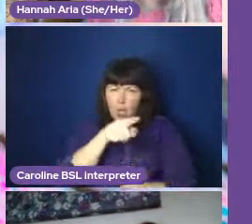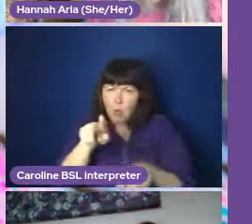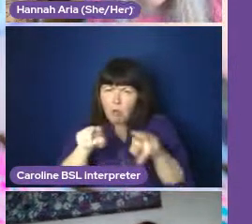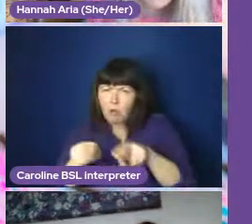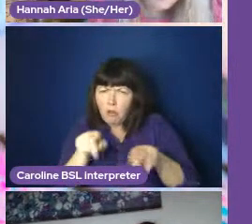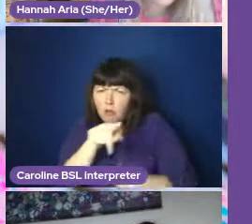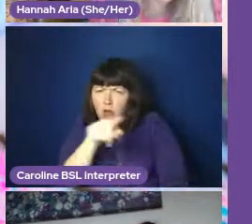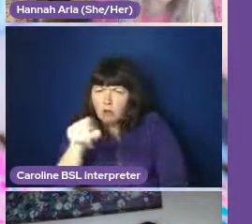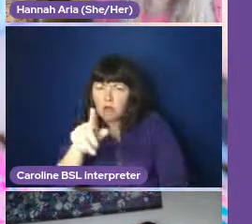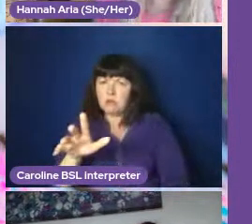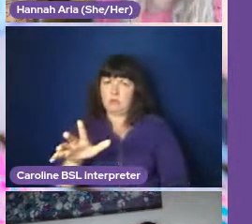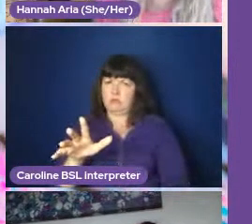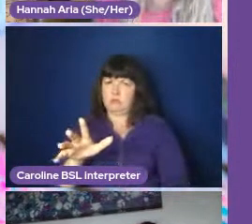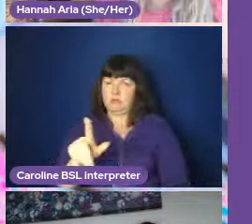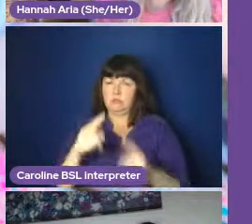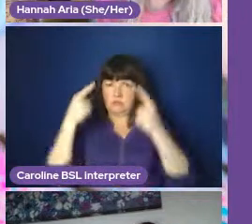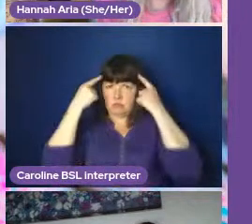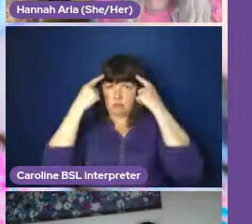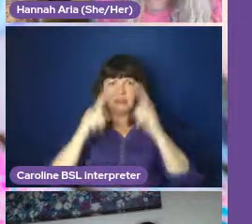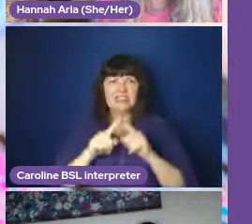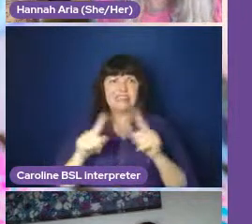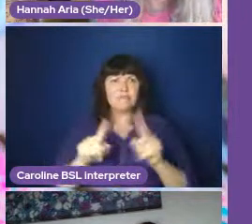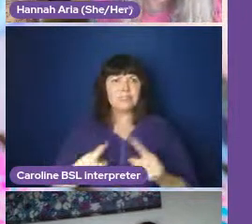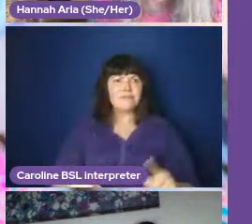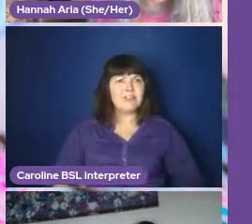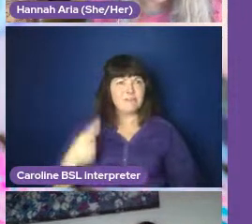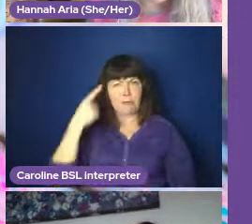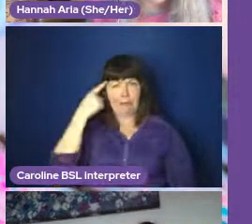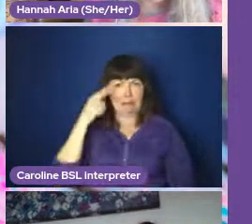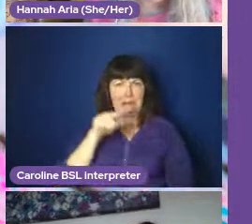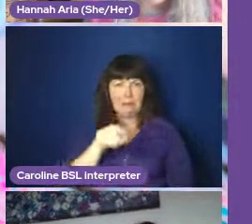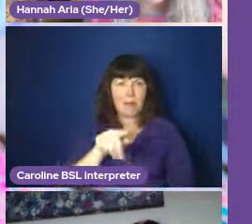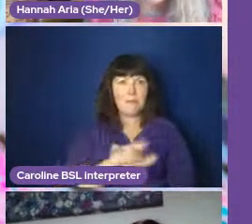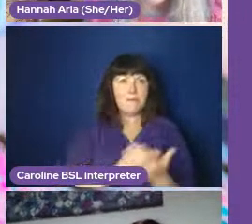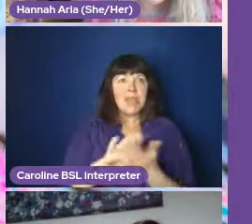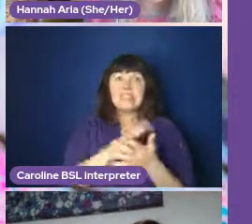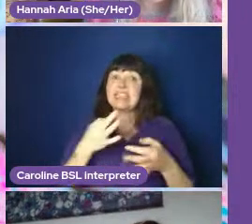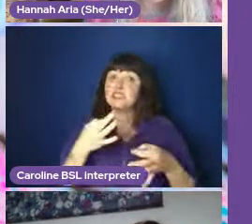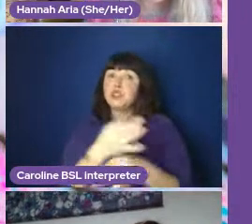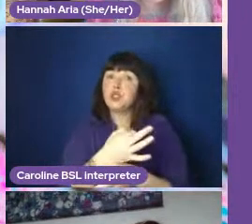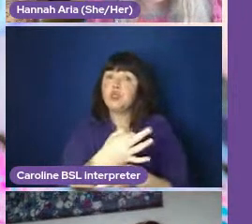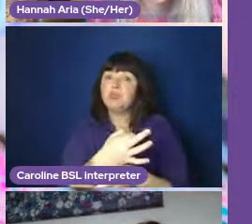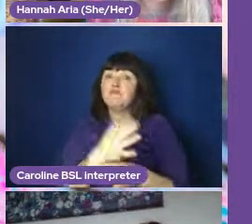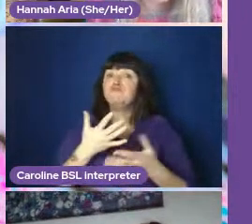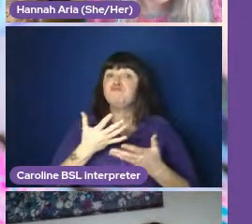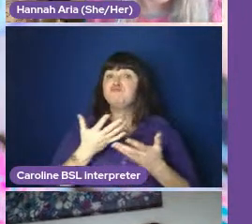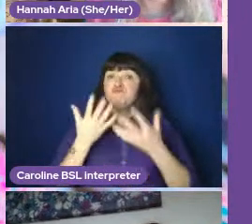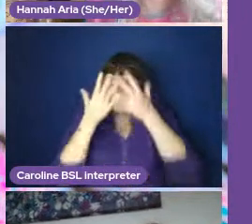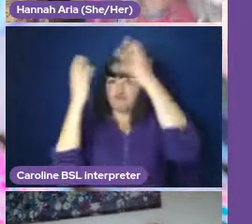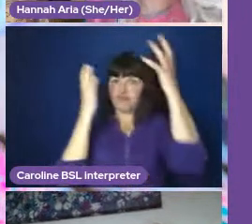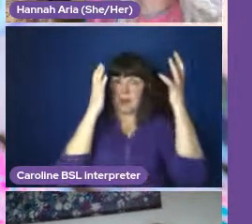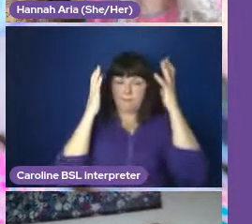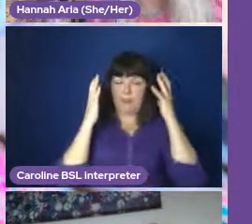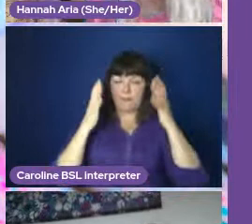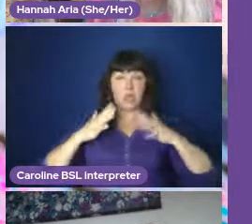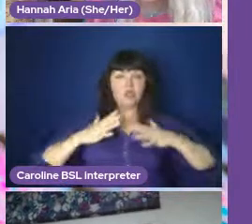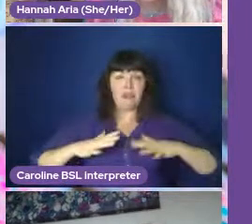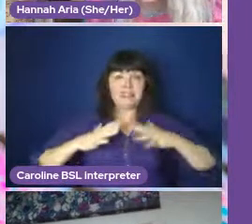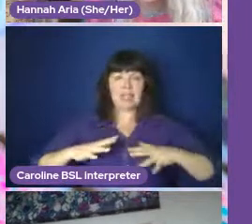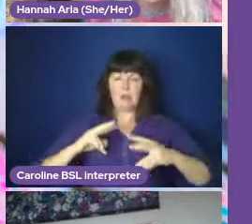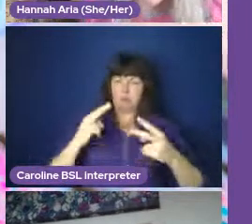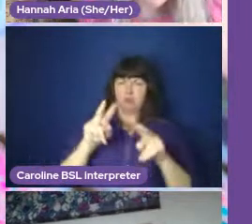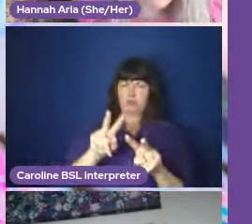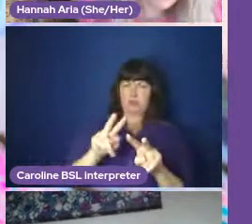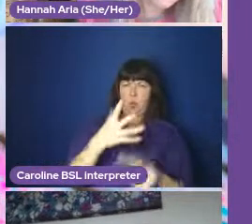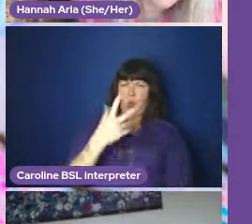it's quite fun. We don't get out much, so it's an excuse to get dressed up. But you may mistake me from totally different people because of my hair, so sorry